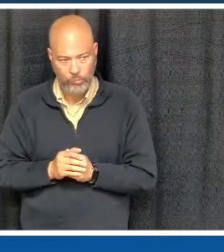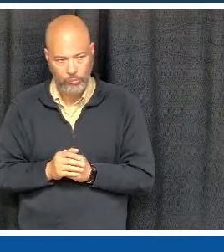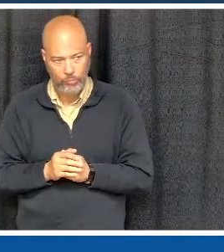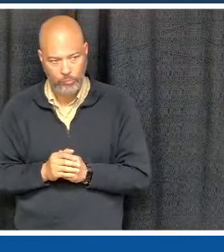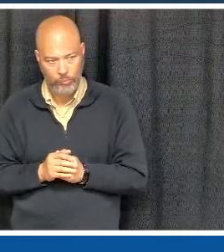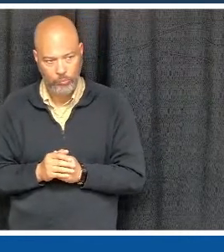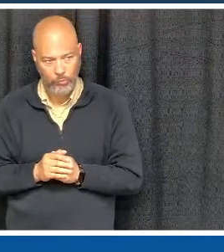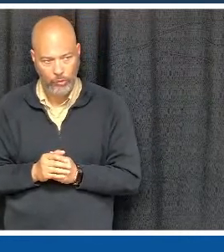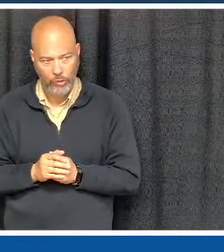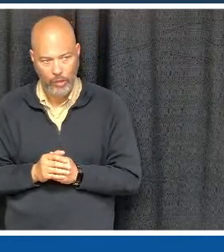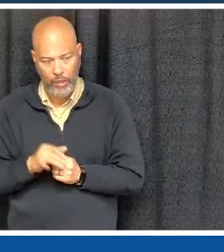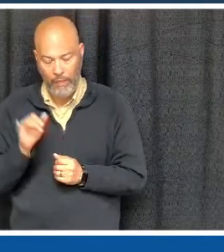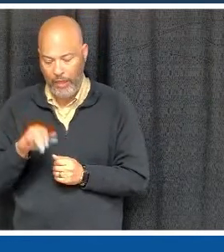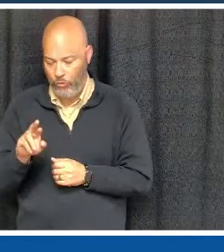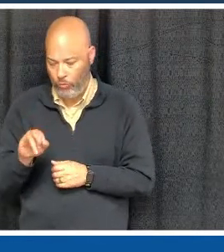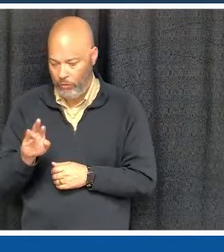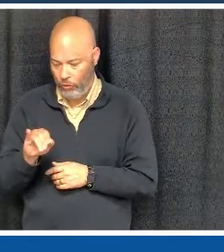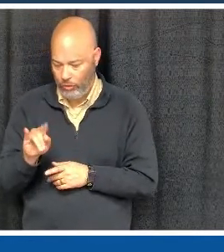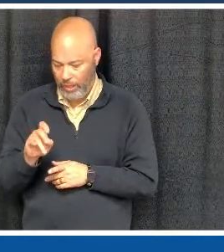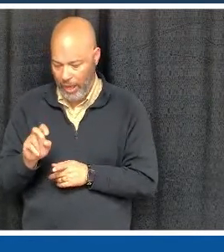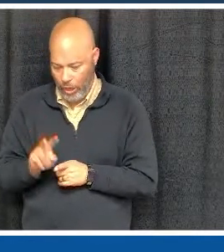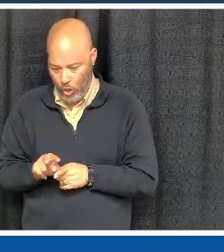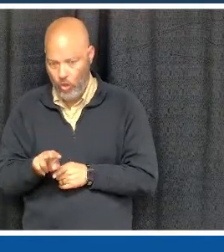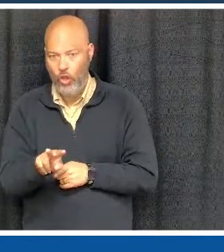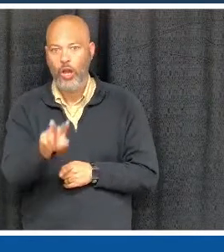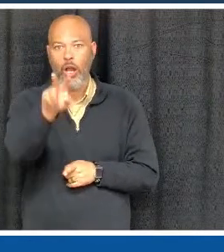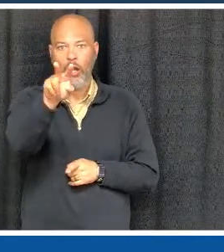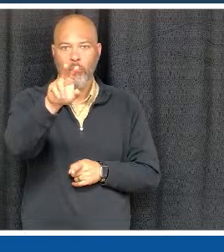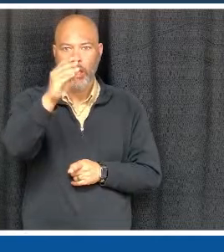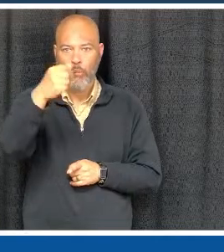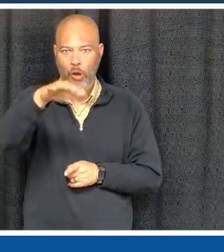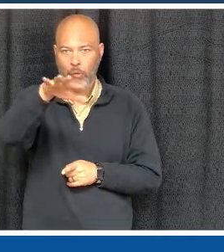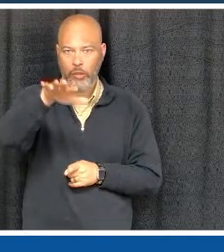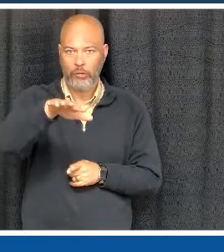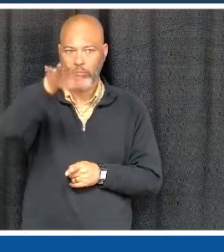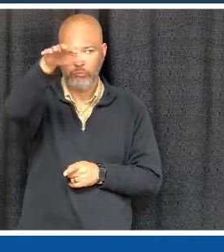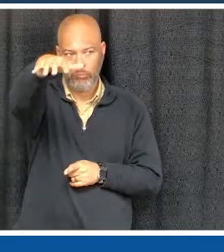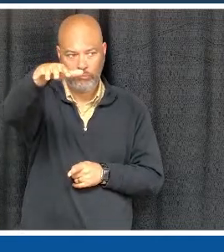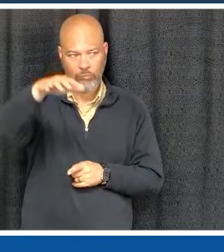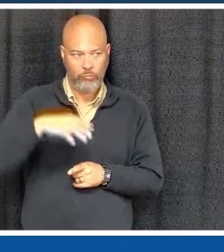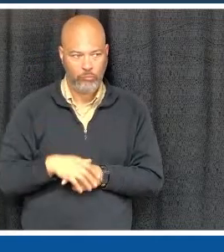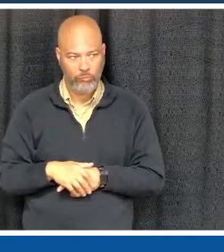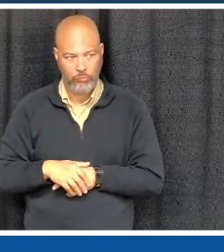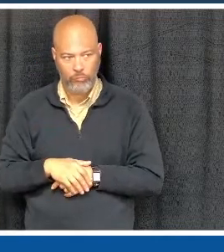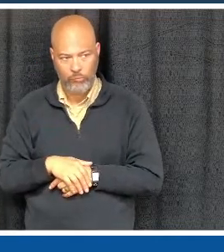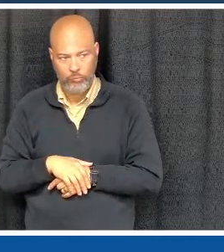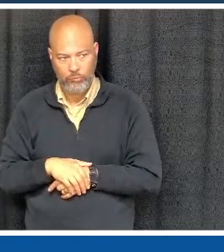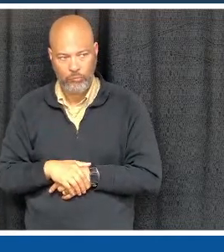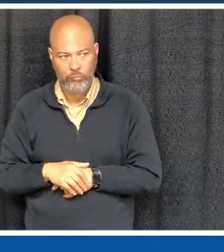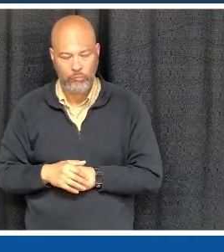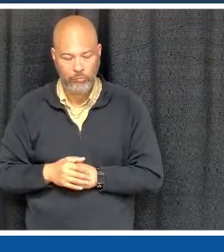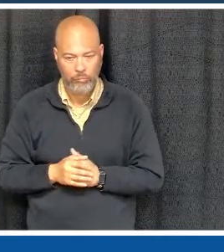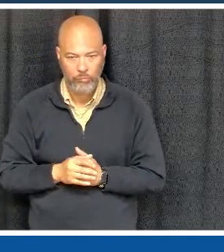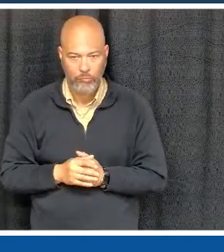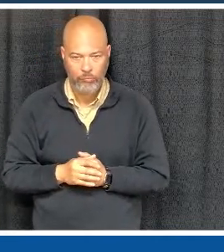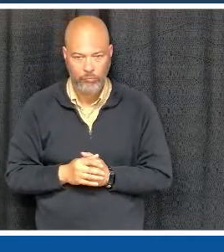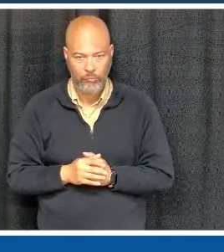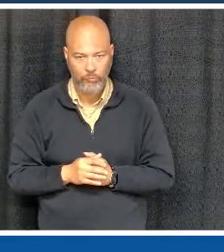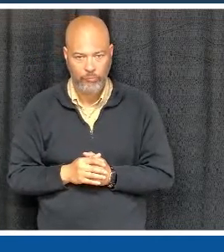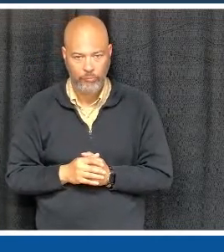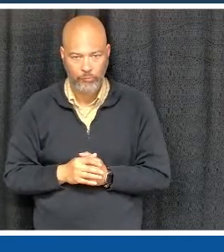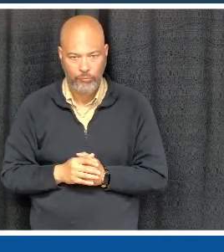And this is looking back from Riverside up the hill. Those trees right there are on between Manning Heights and the road right